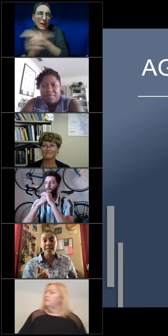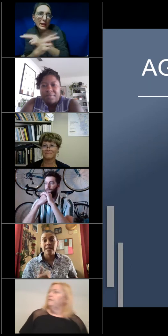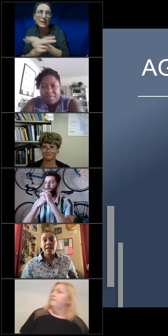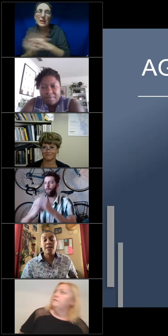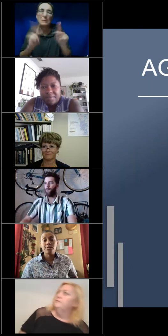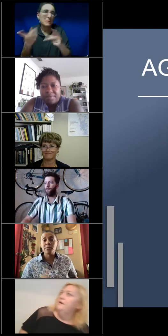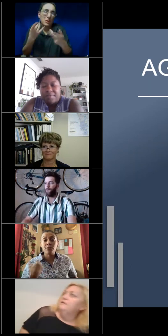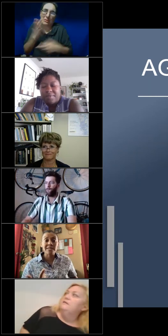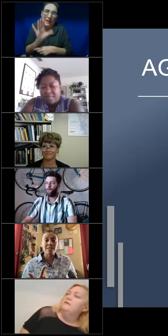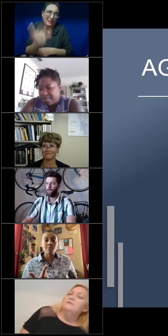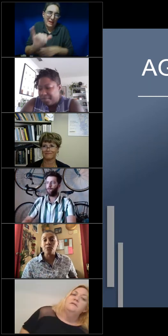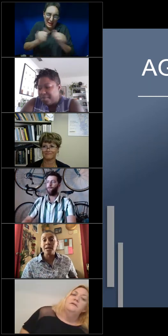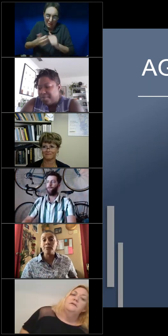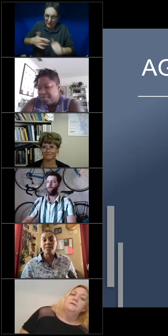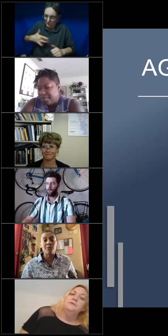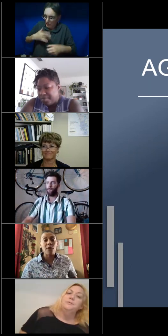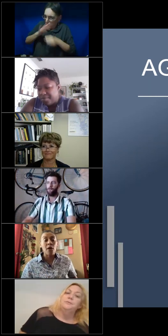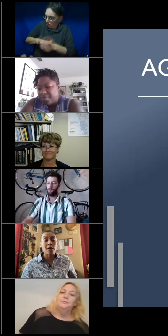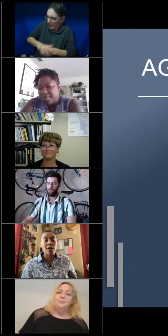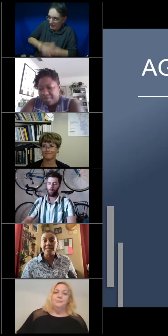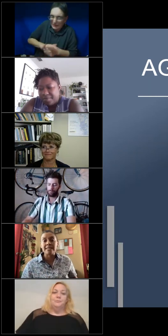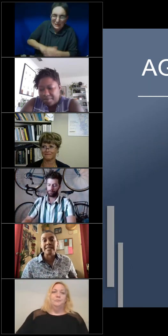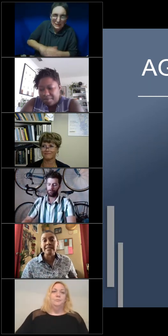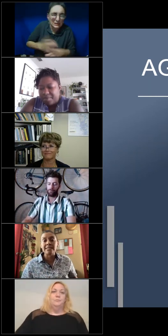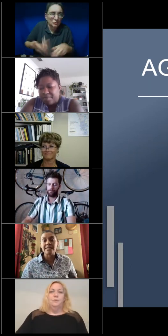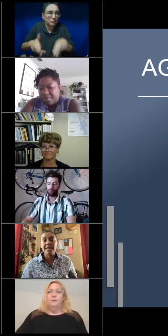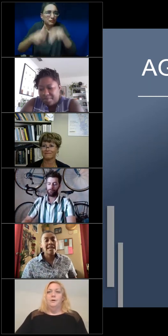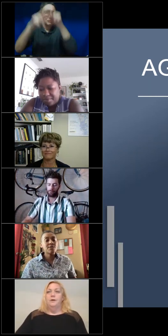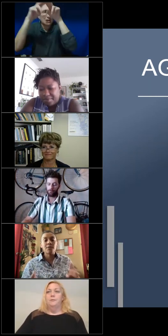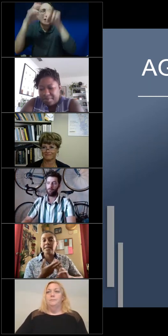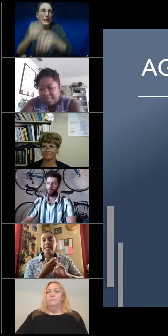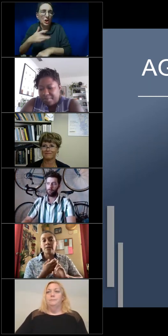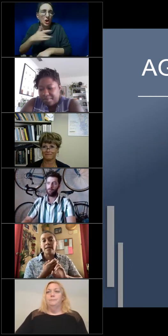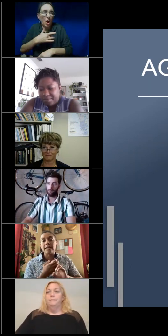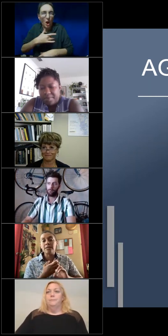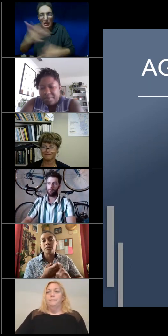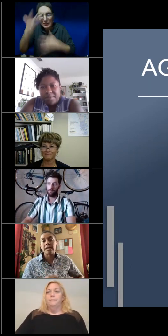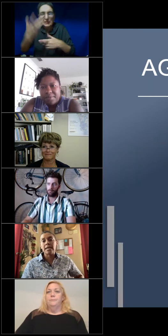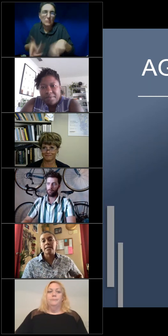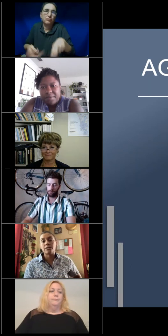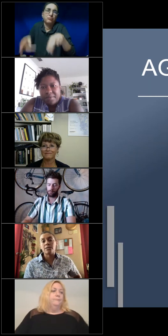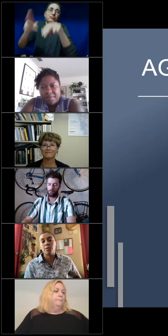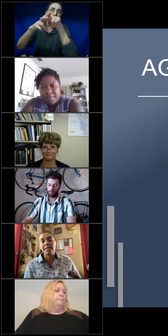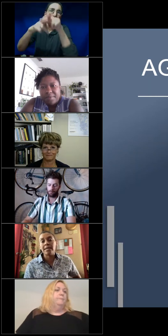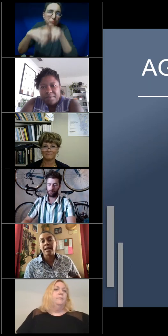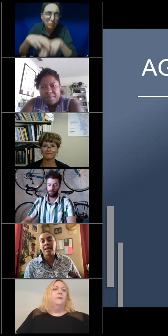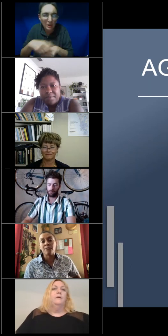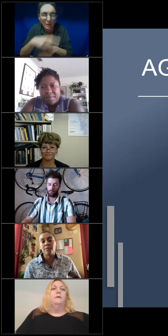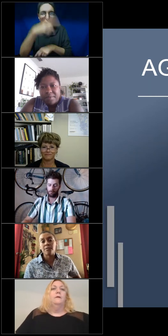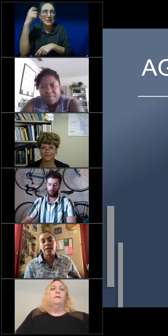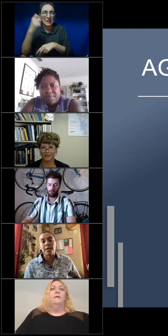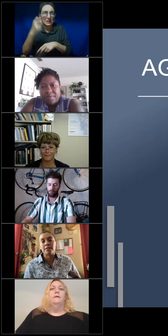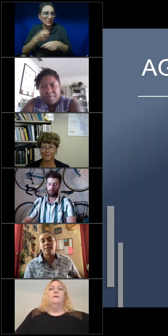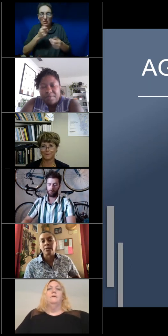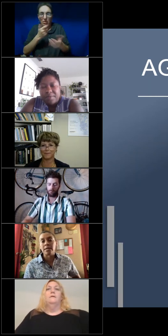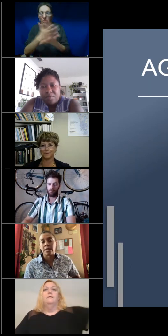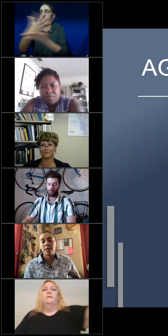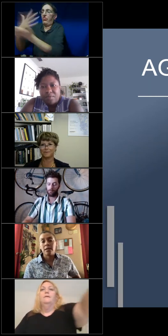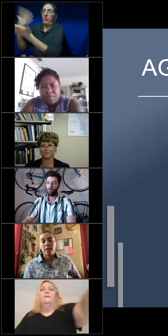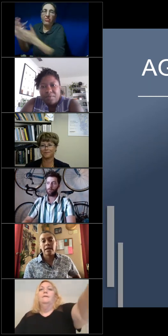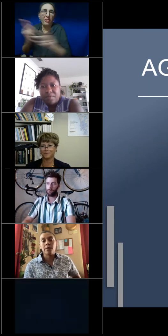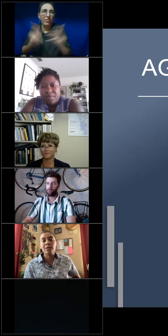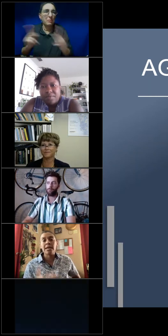dislocated. It also increases people's levels of heart-related diseases. It's really interconnected. So we're really going to have to think about this